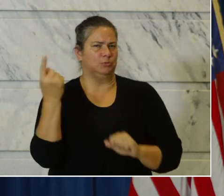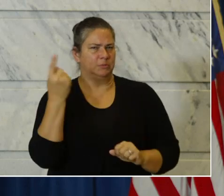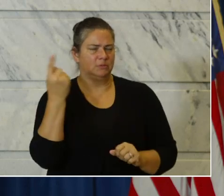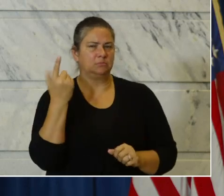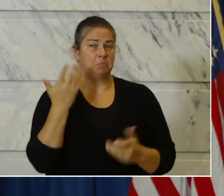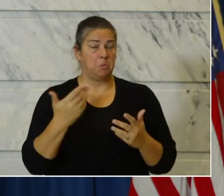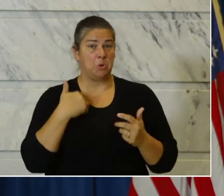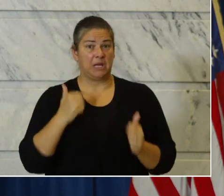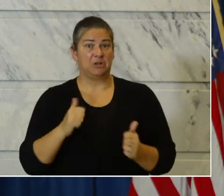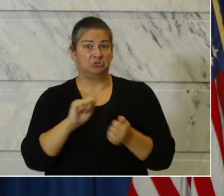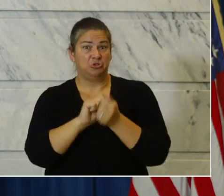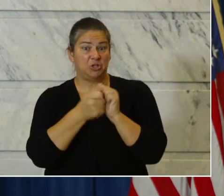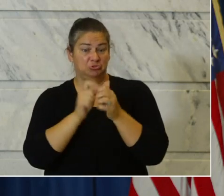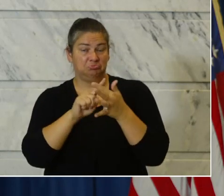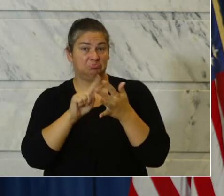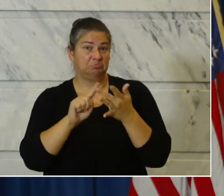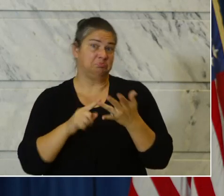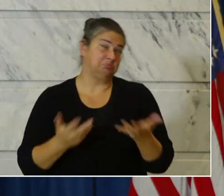lot more.